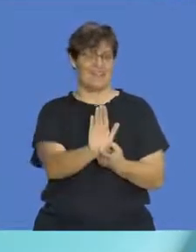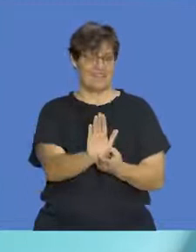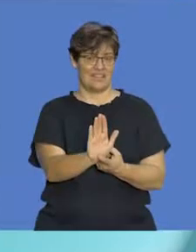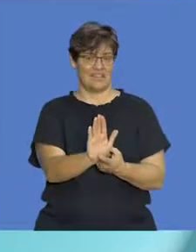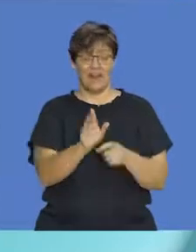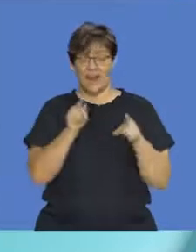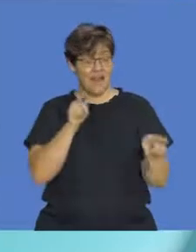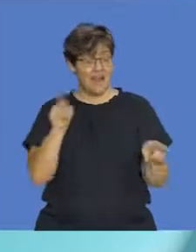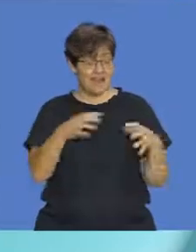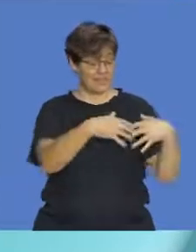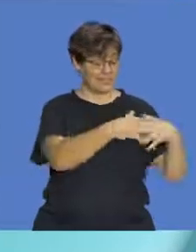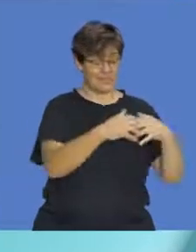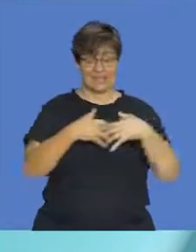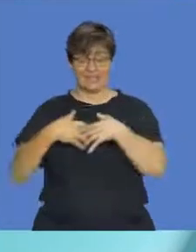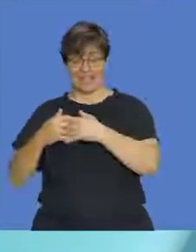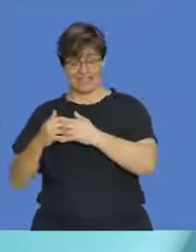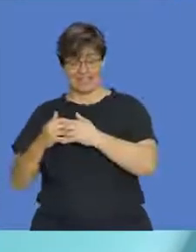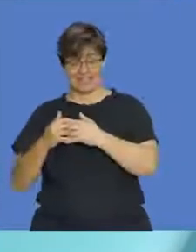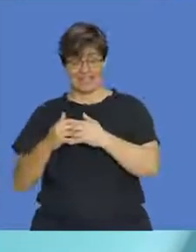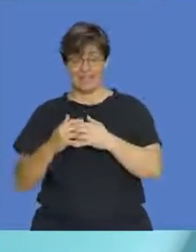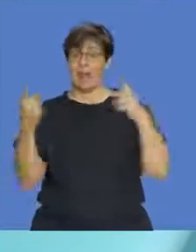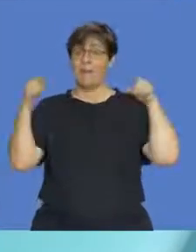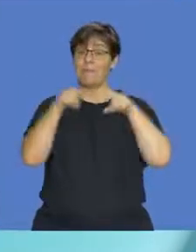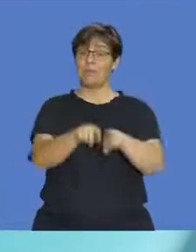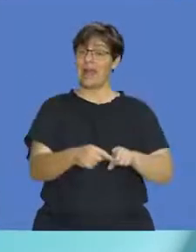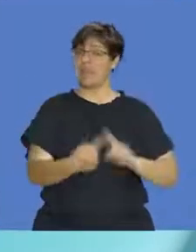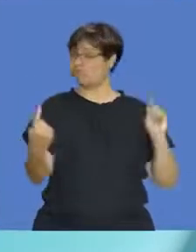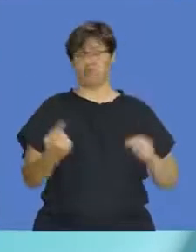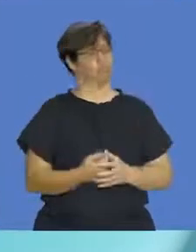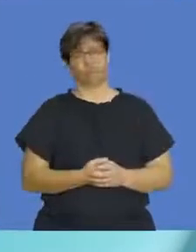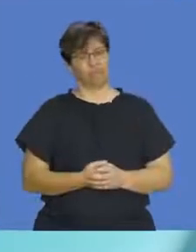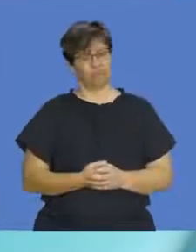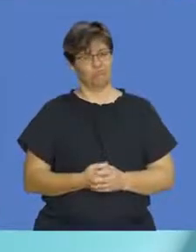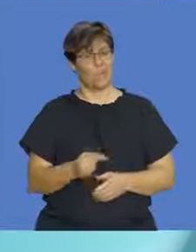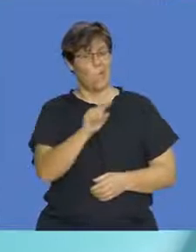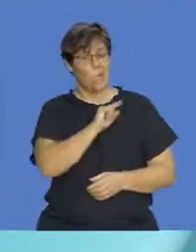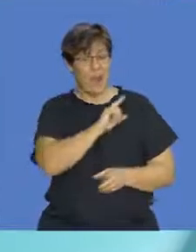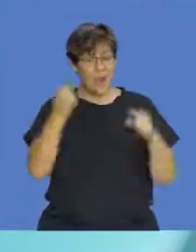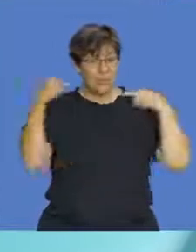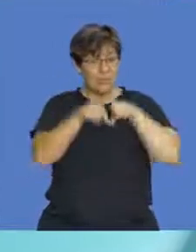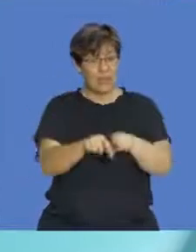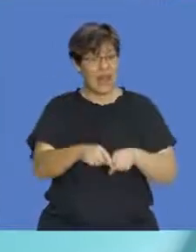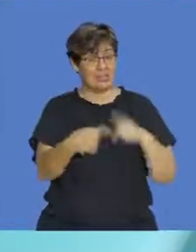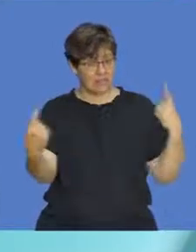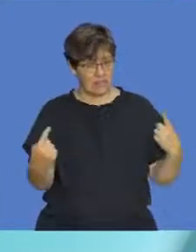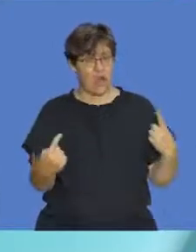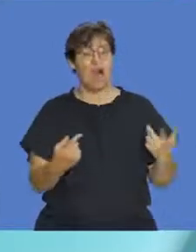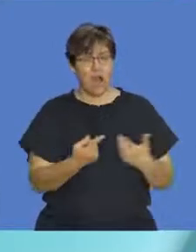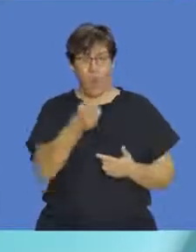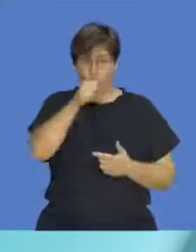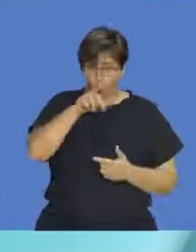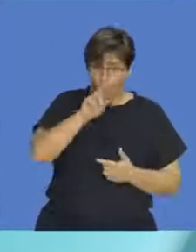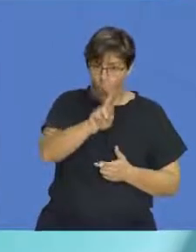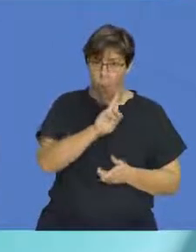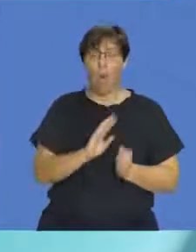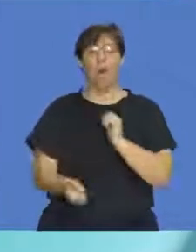these 2 sets are not mutually exclusive. Because if they were mutually exclusive, then the OR rule would